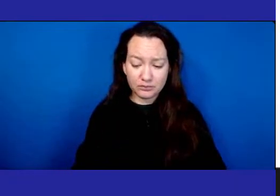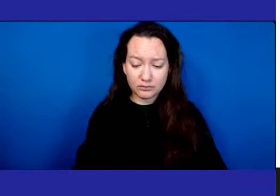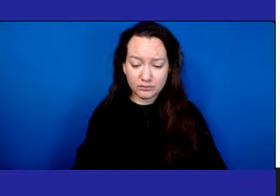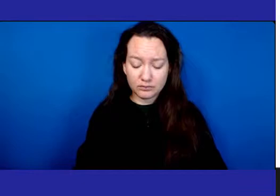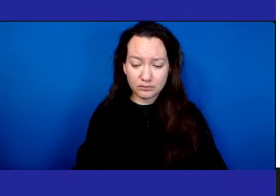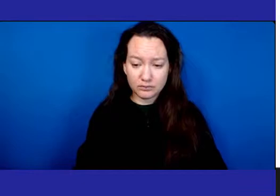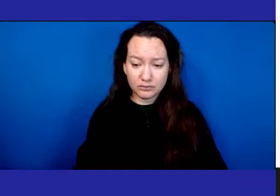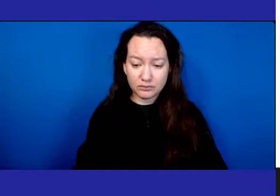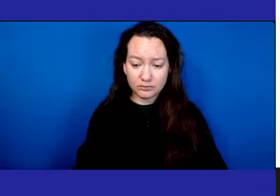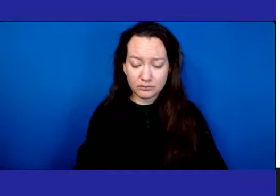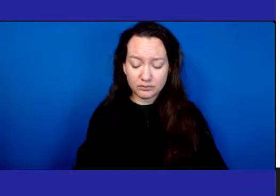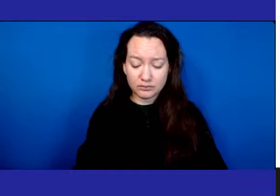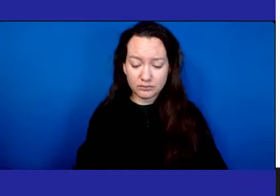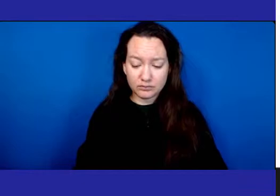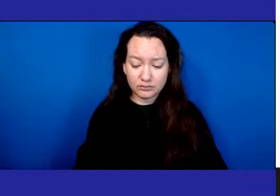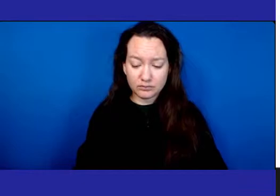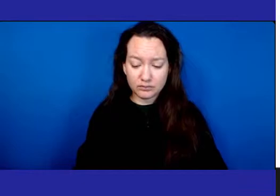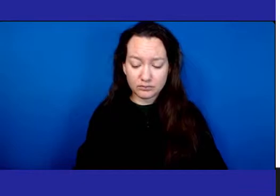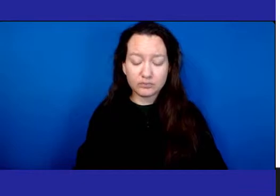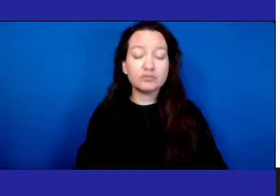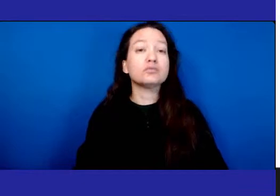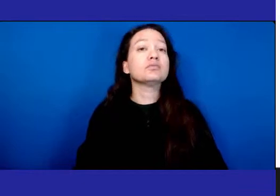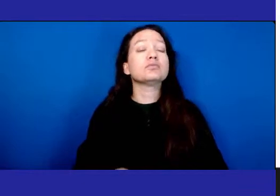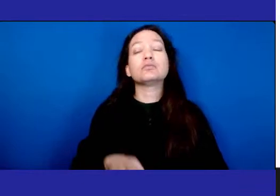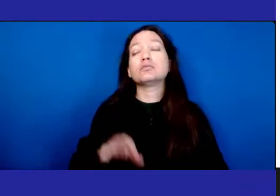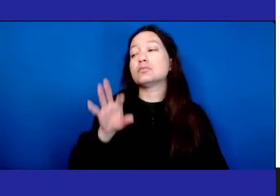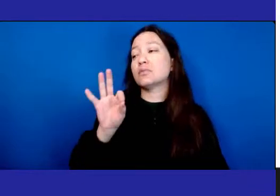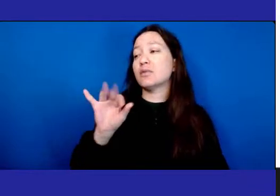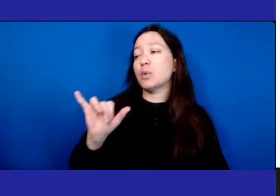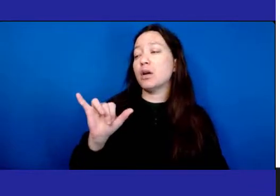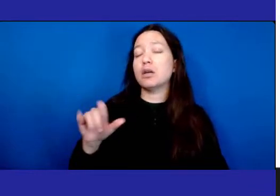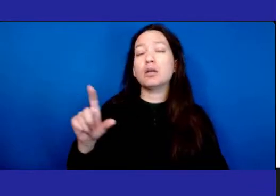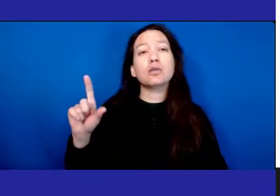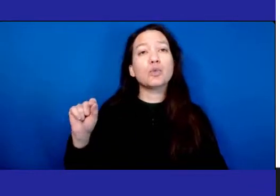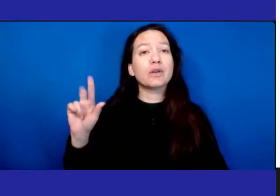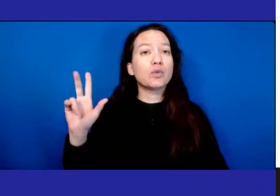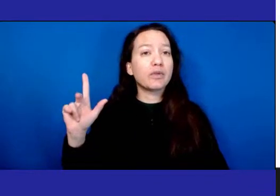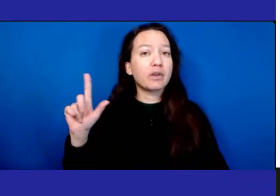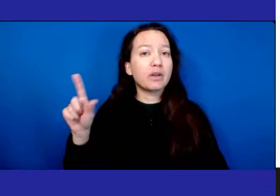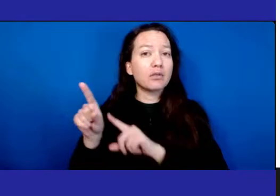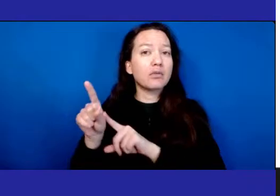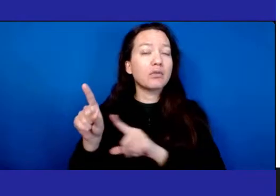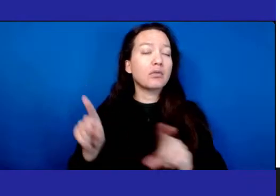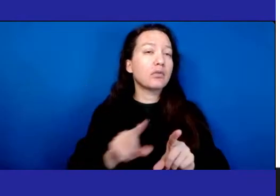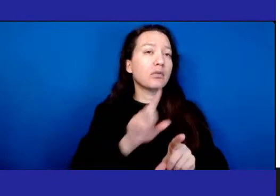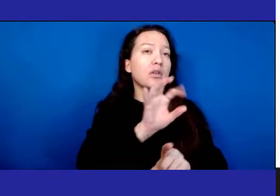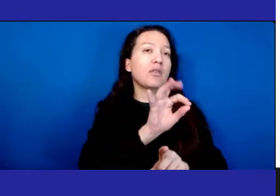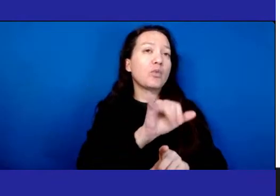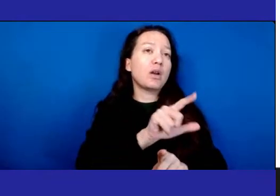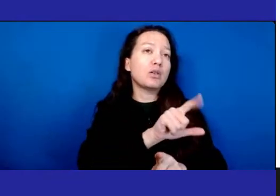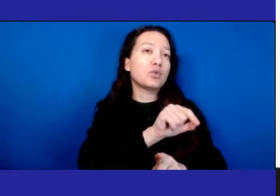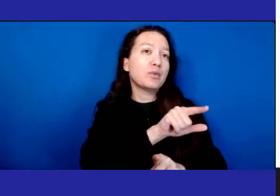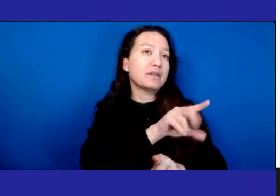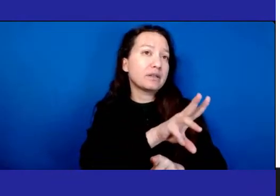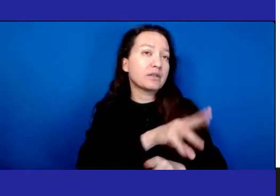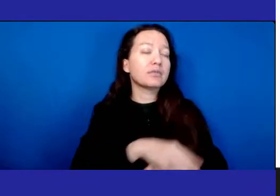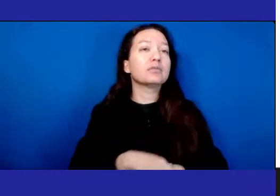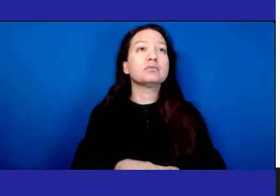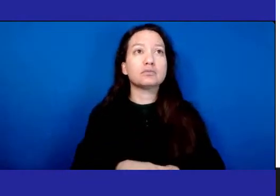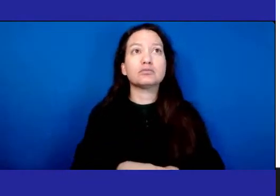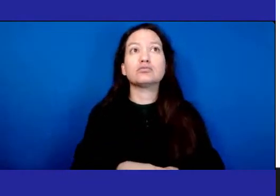So from fiscal year 23 to fiscal year 26, we have been